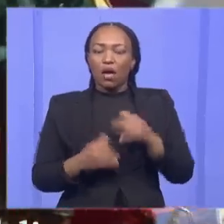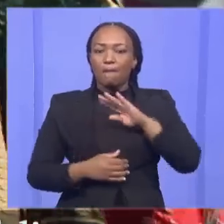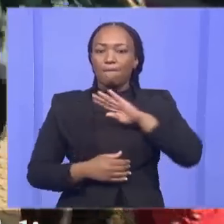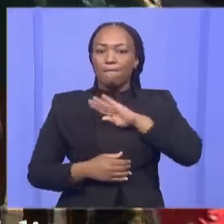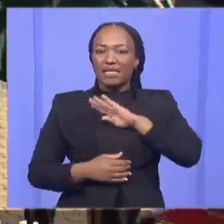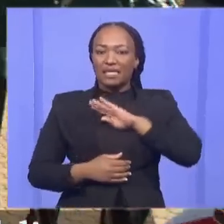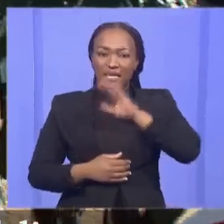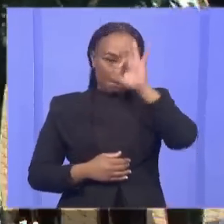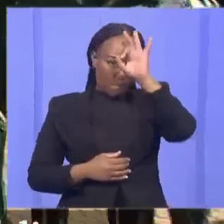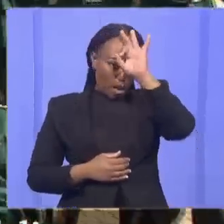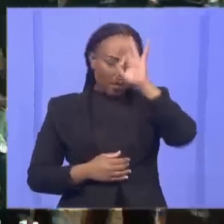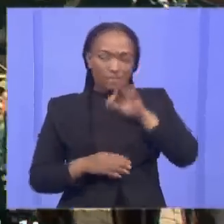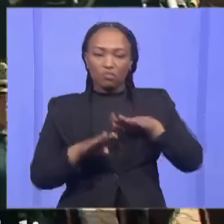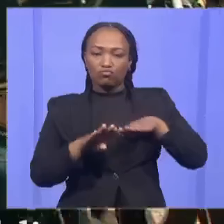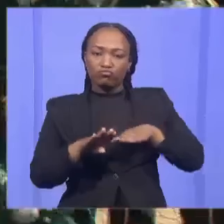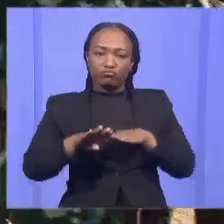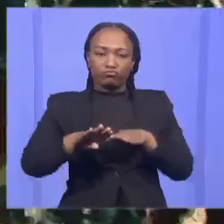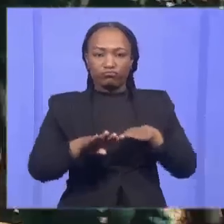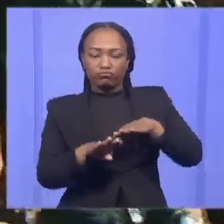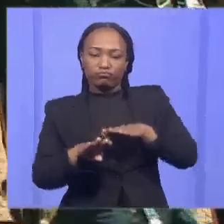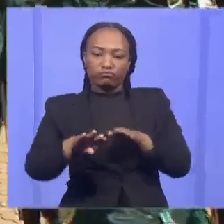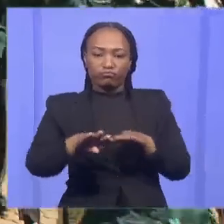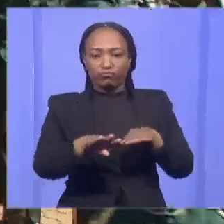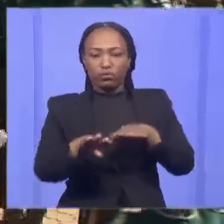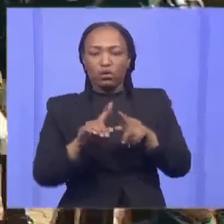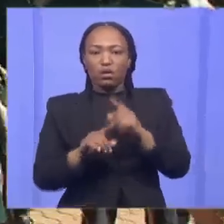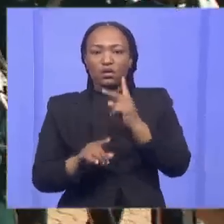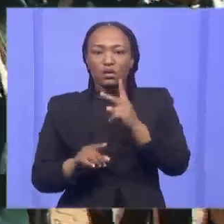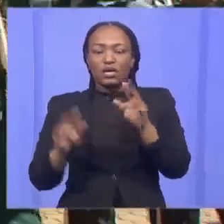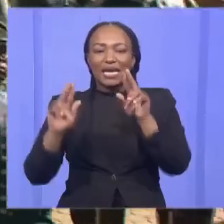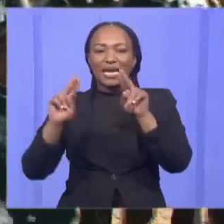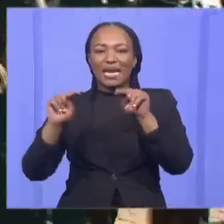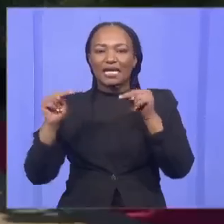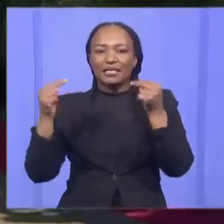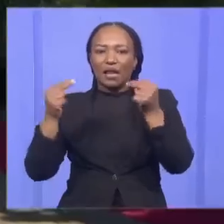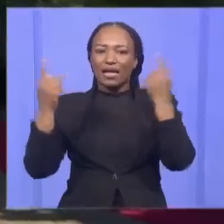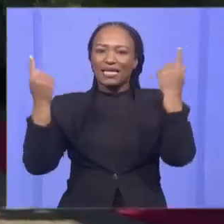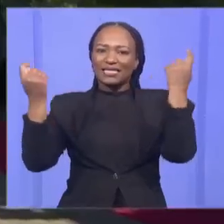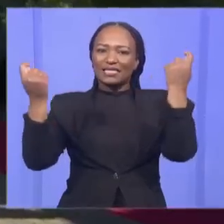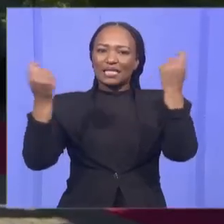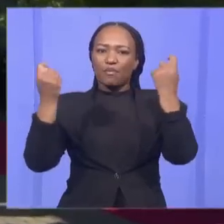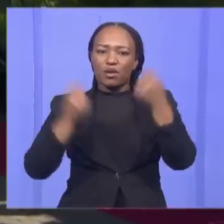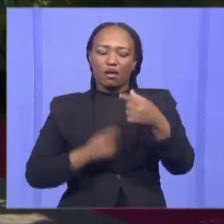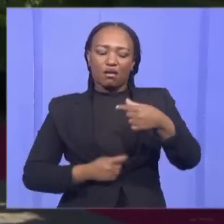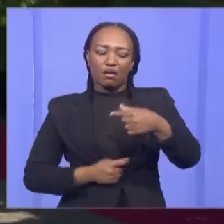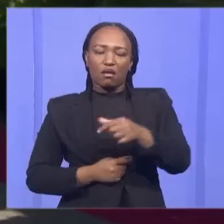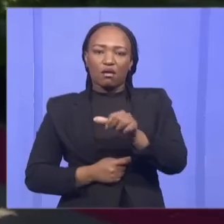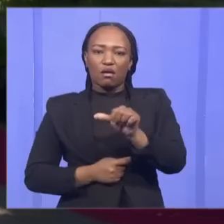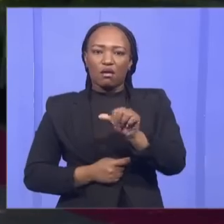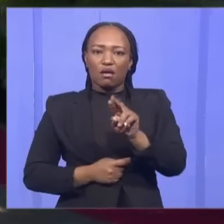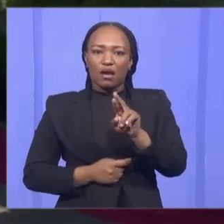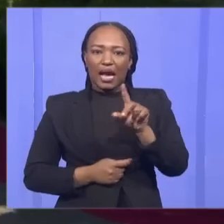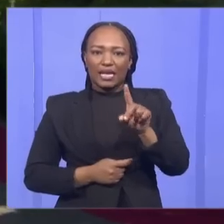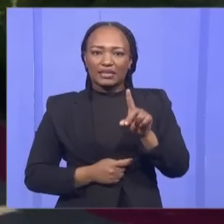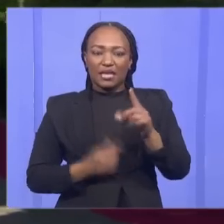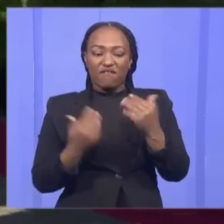police. Now, this what you see now is the National Ceremonial Guard. In front is the